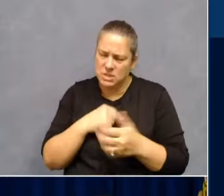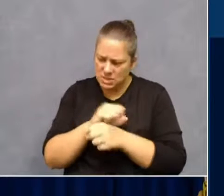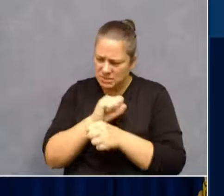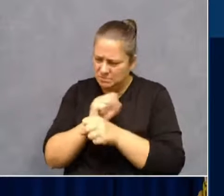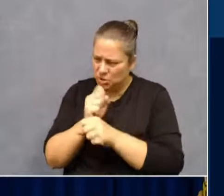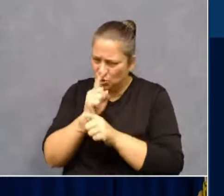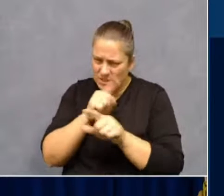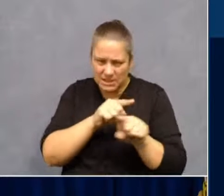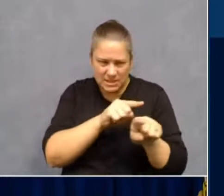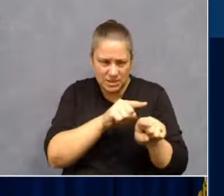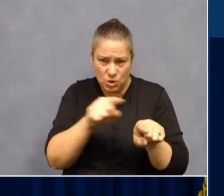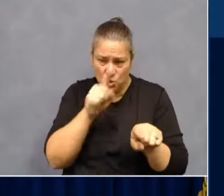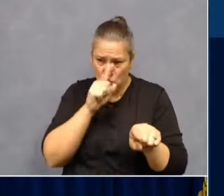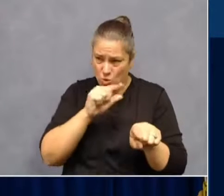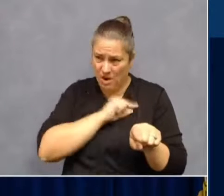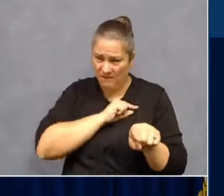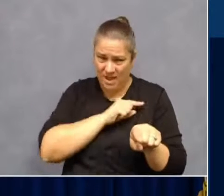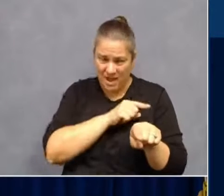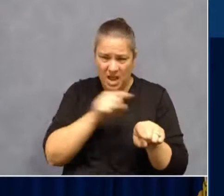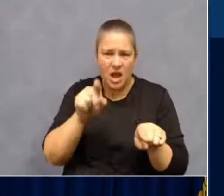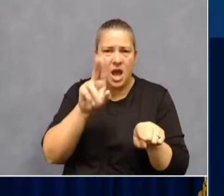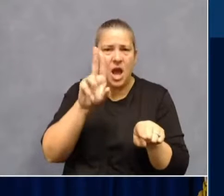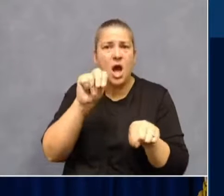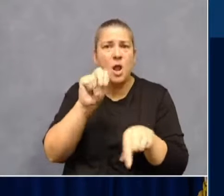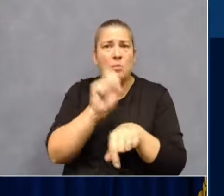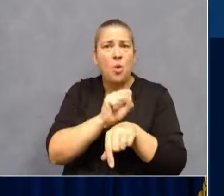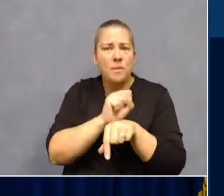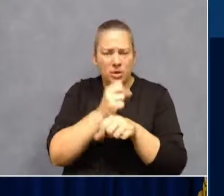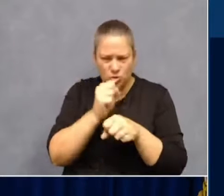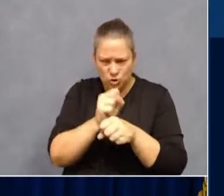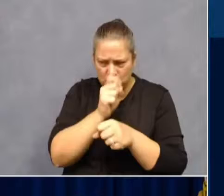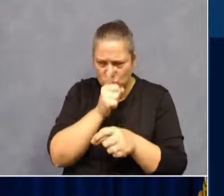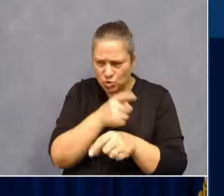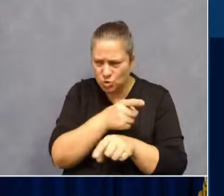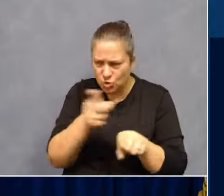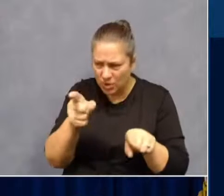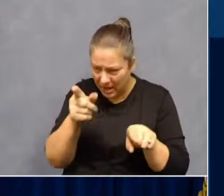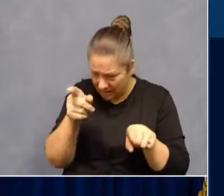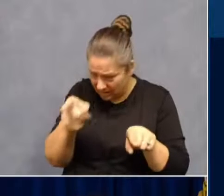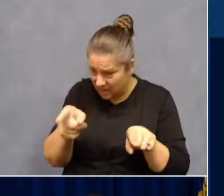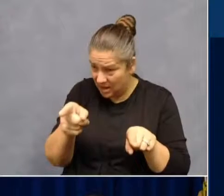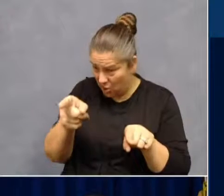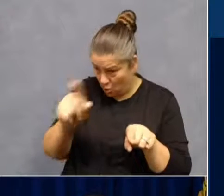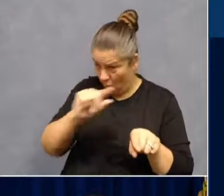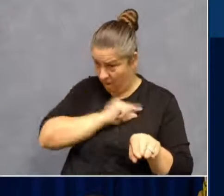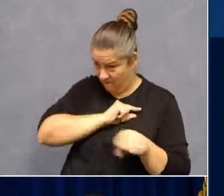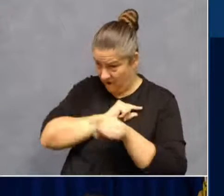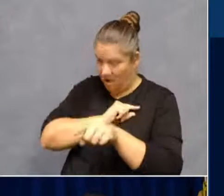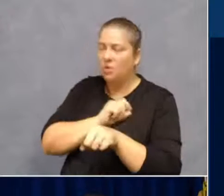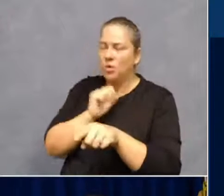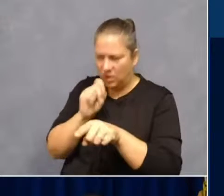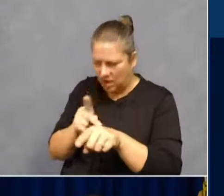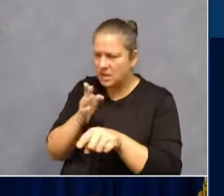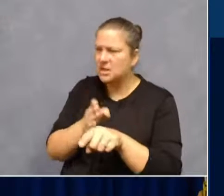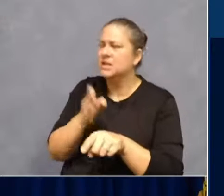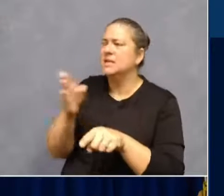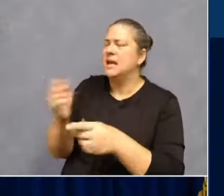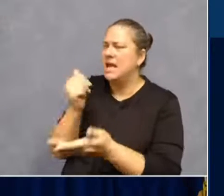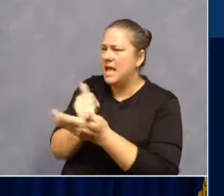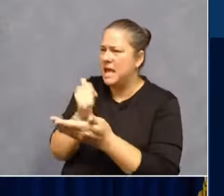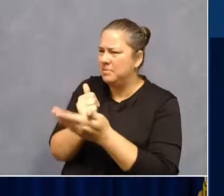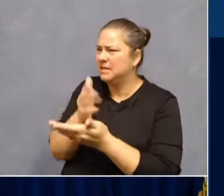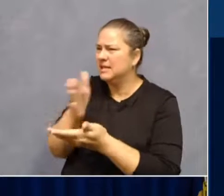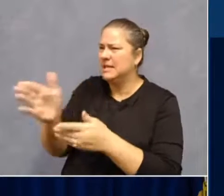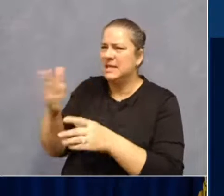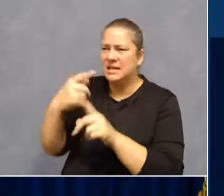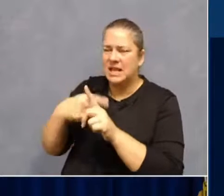standards for unemployment. Now, we're creating additional protections and programs for those concerned with their utilities being cut